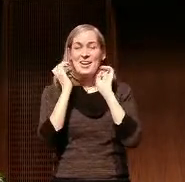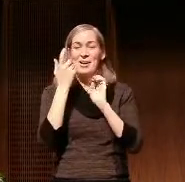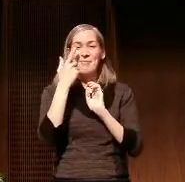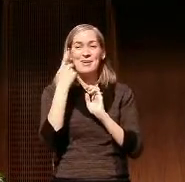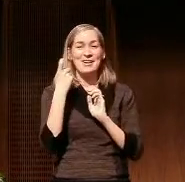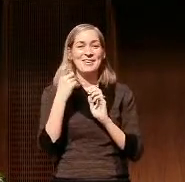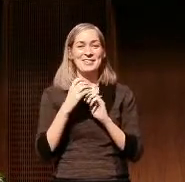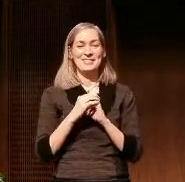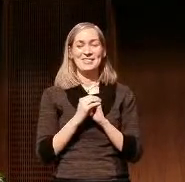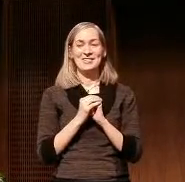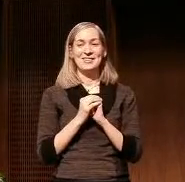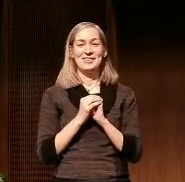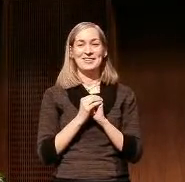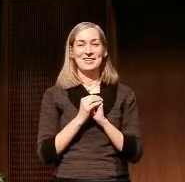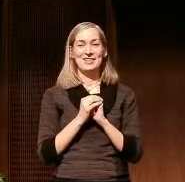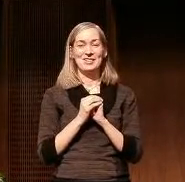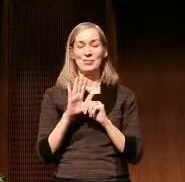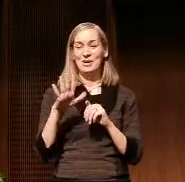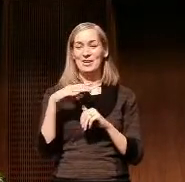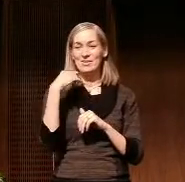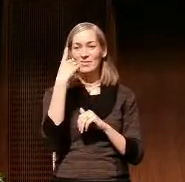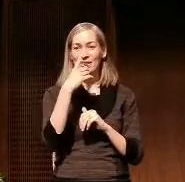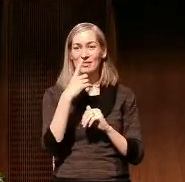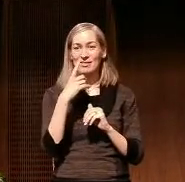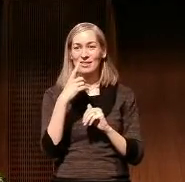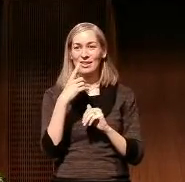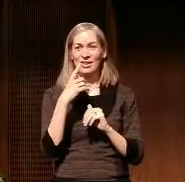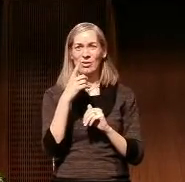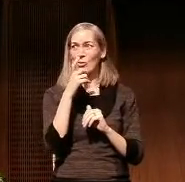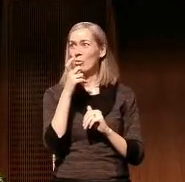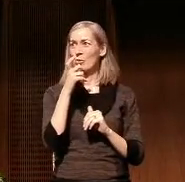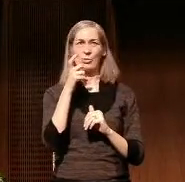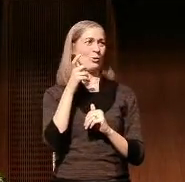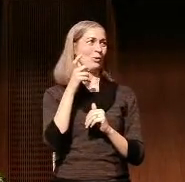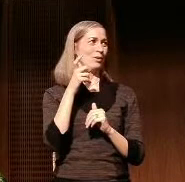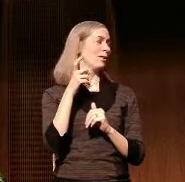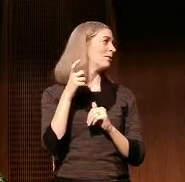because it was a face of who? Me?